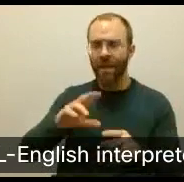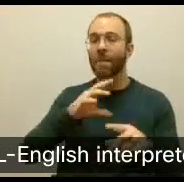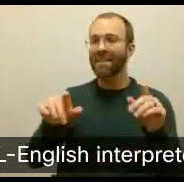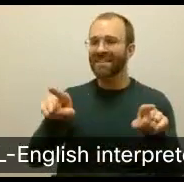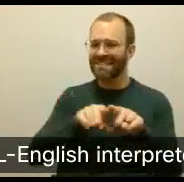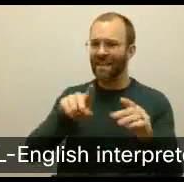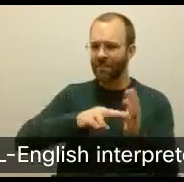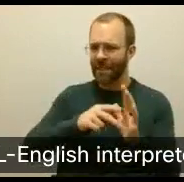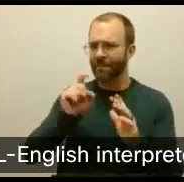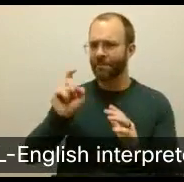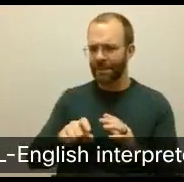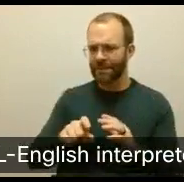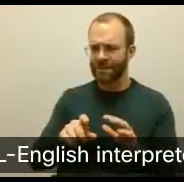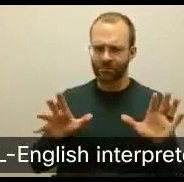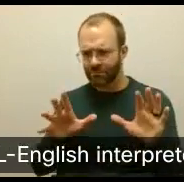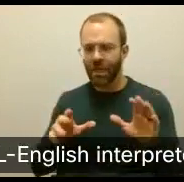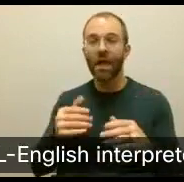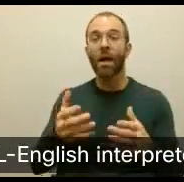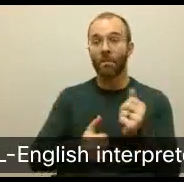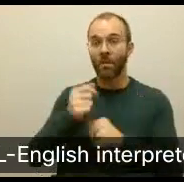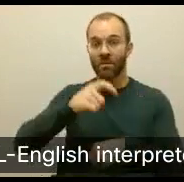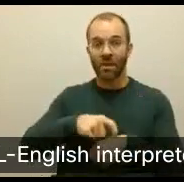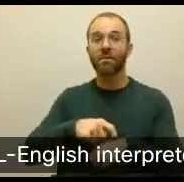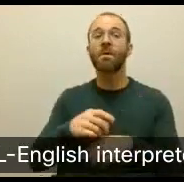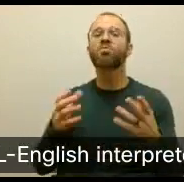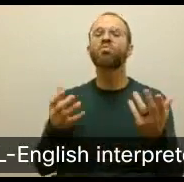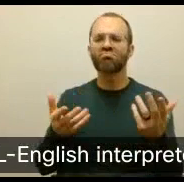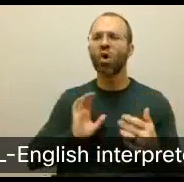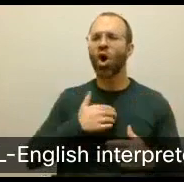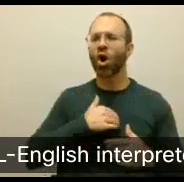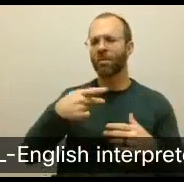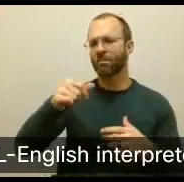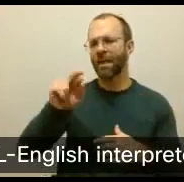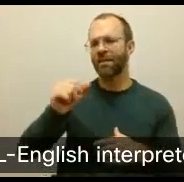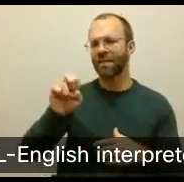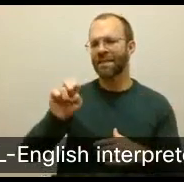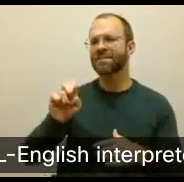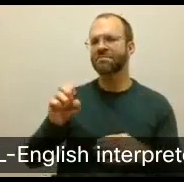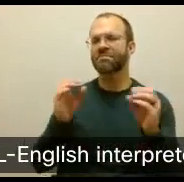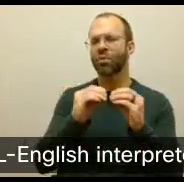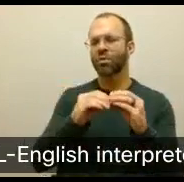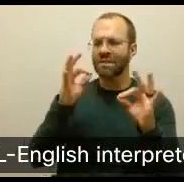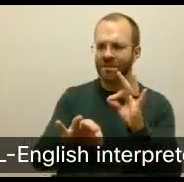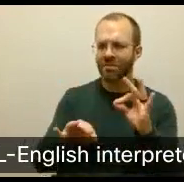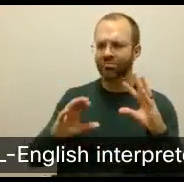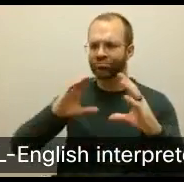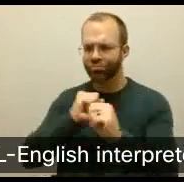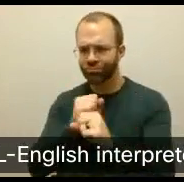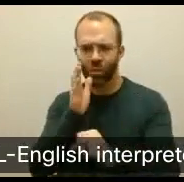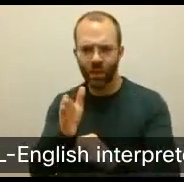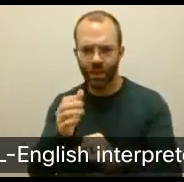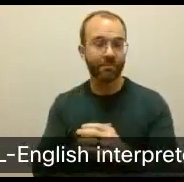most of the time, we'll find that our paraphrase text will be simpler and more concise. Paraphrasing and summarizing have